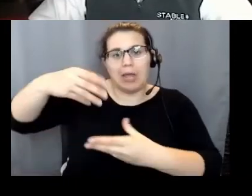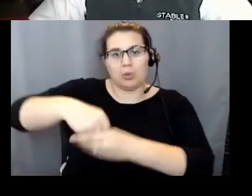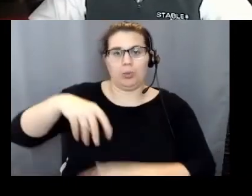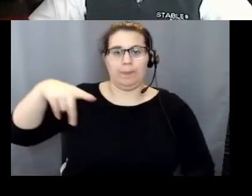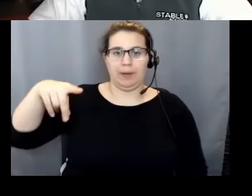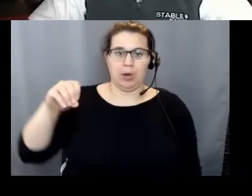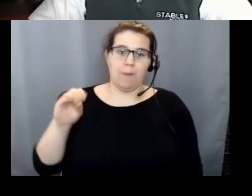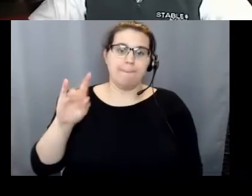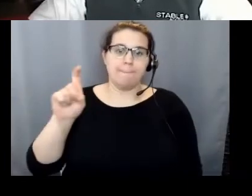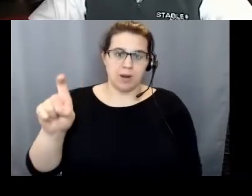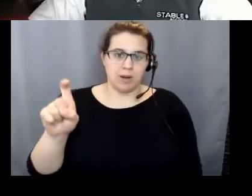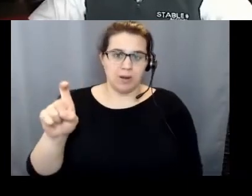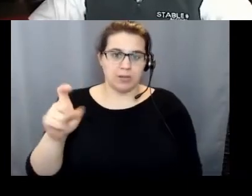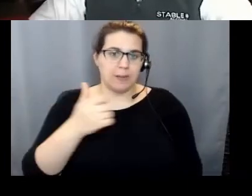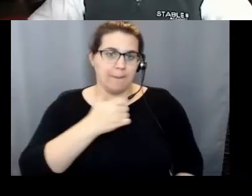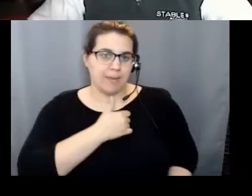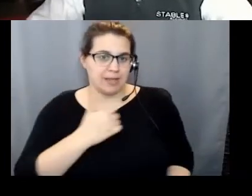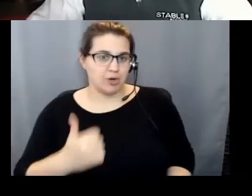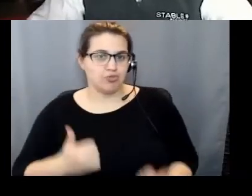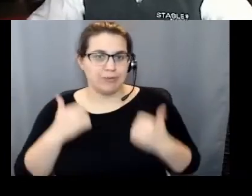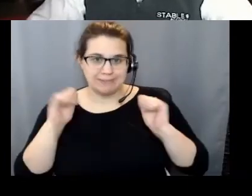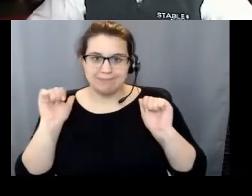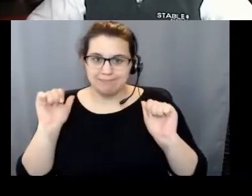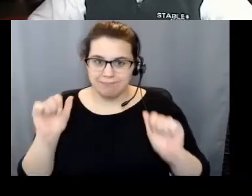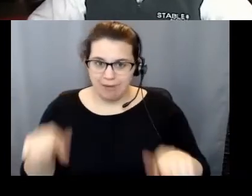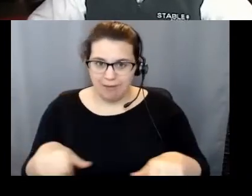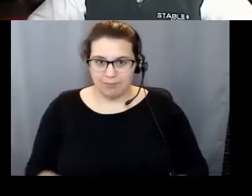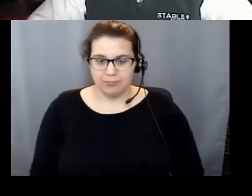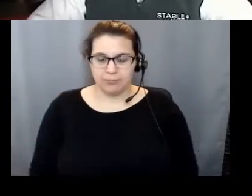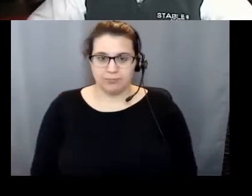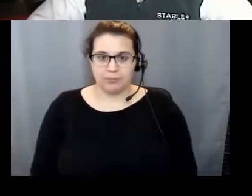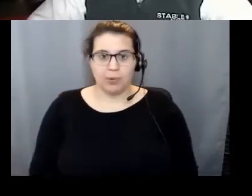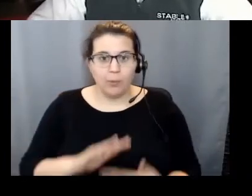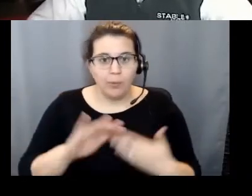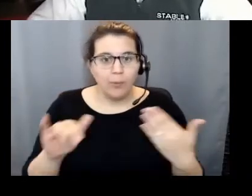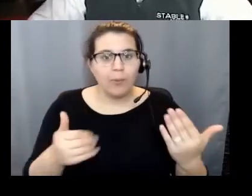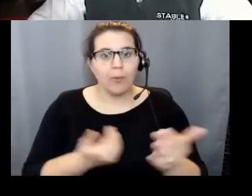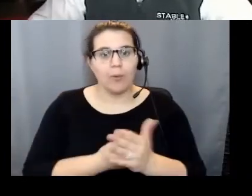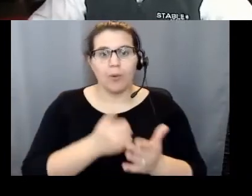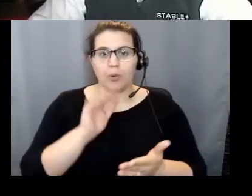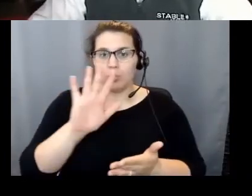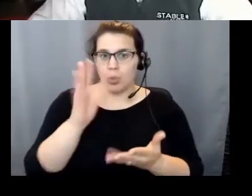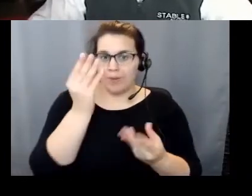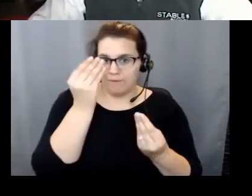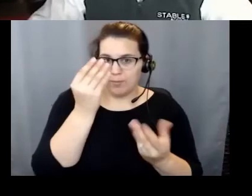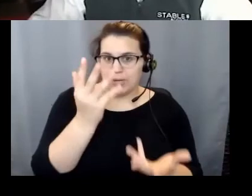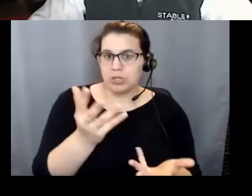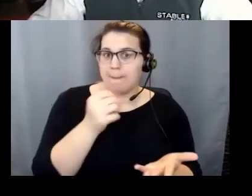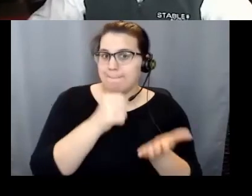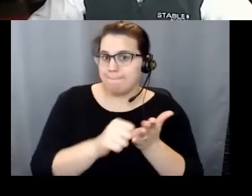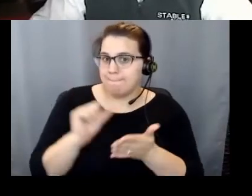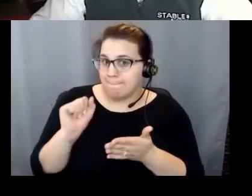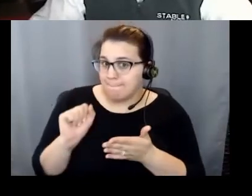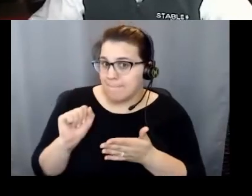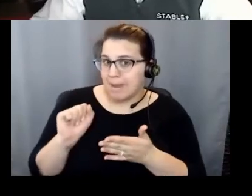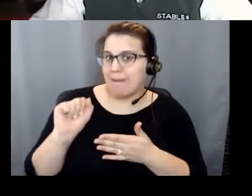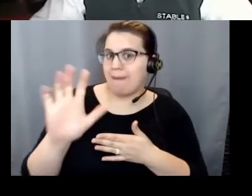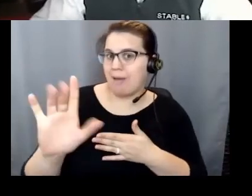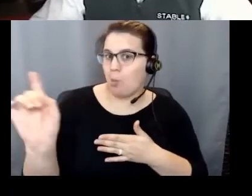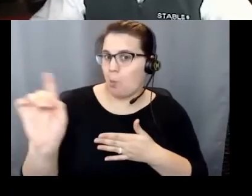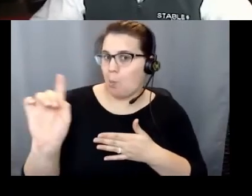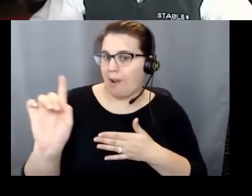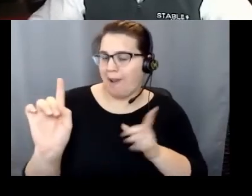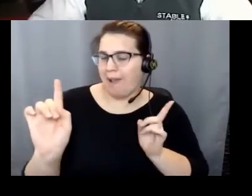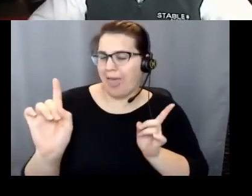and military addresses. So this is where you want all the information mailed to if you selected the send